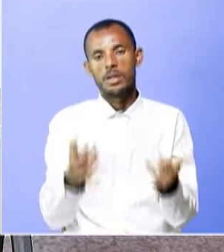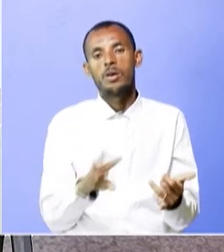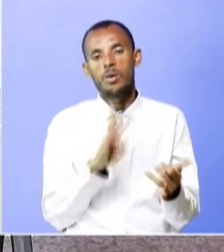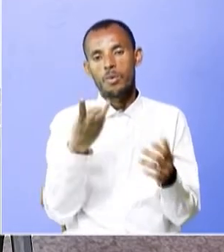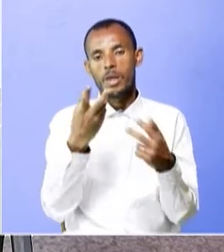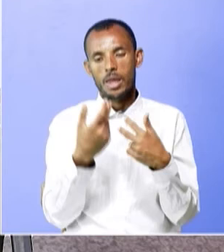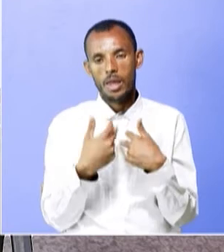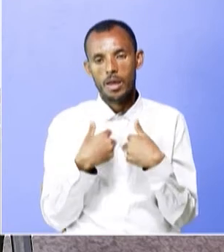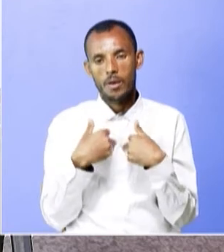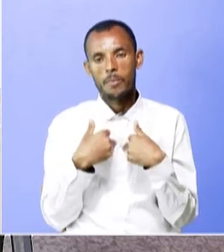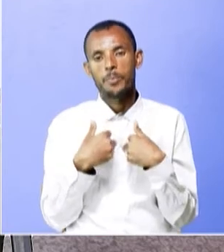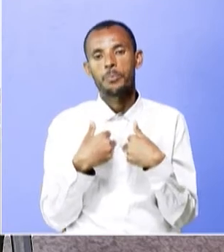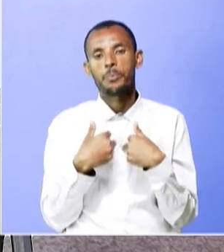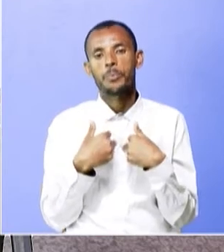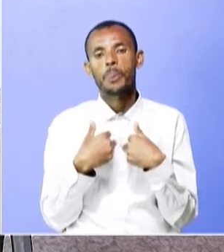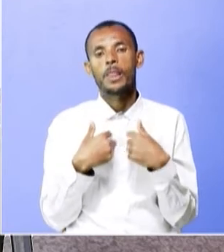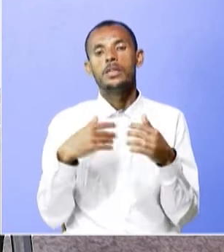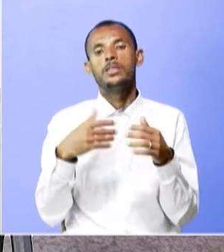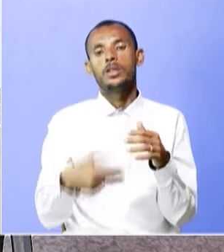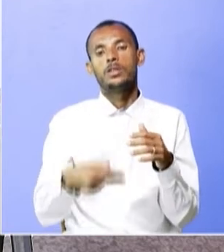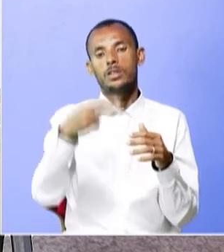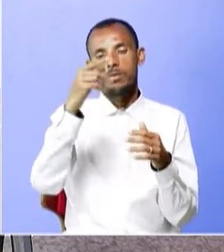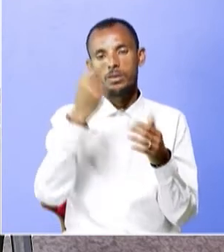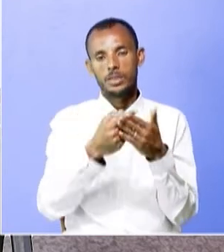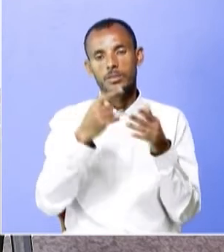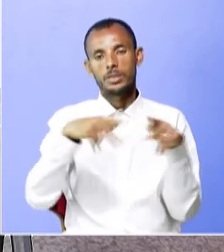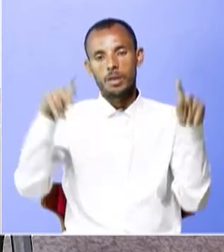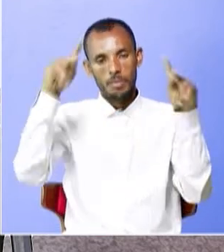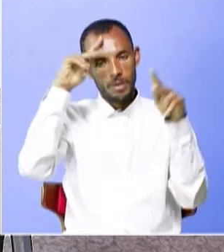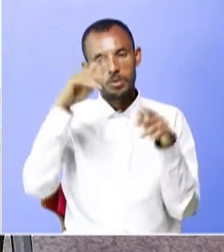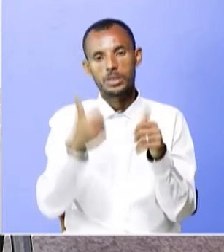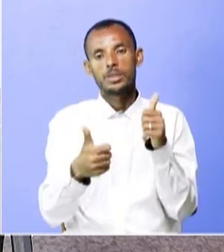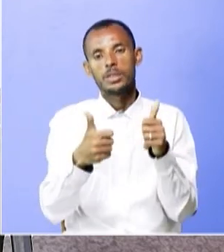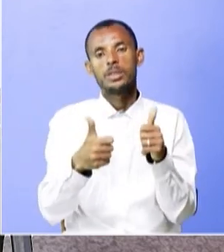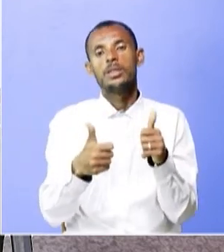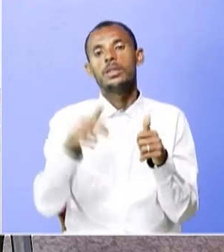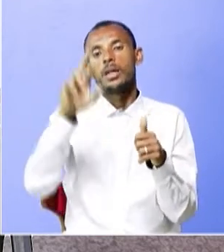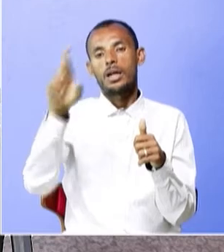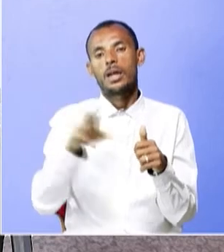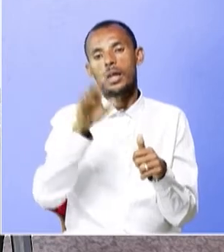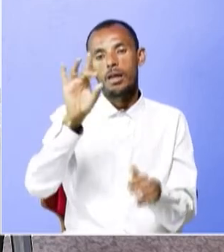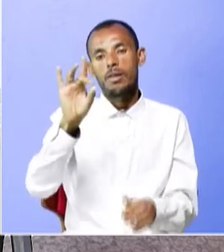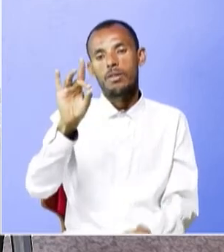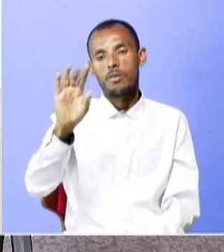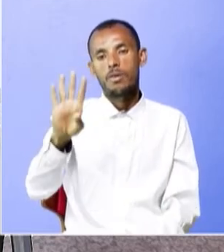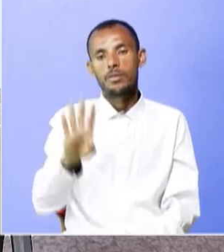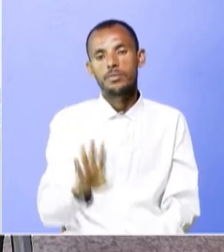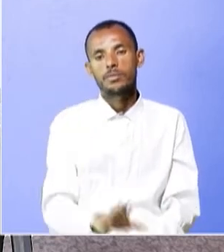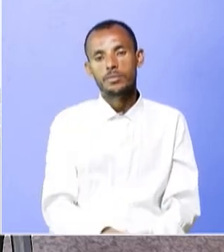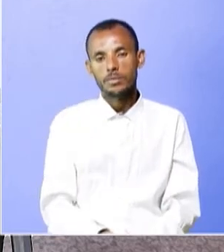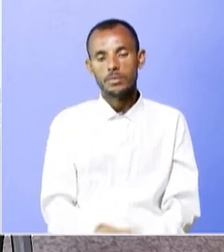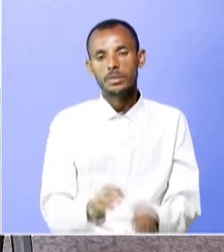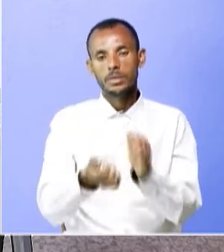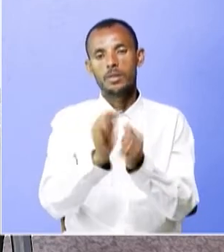we have the altitude of the pyramid, which is radical 84. So